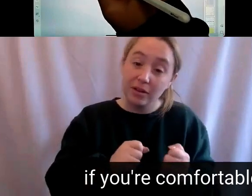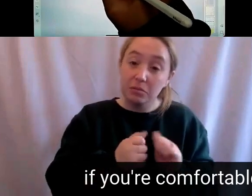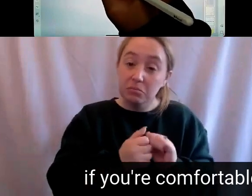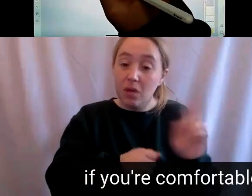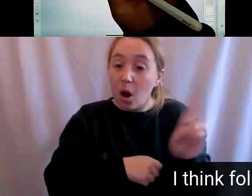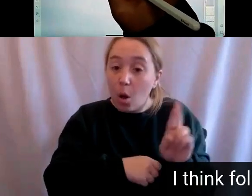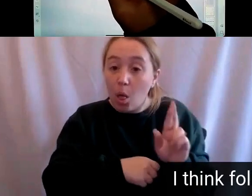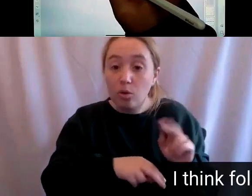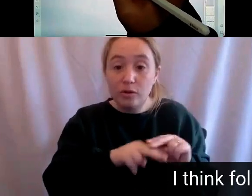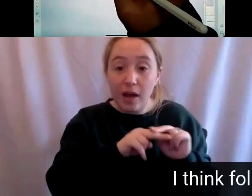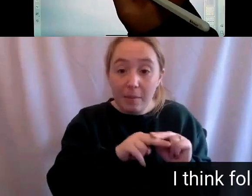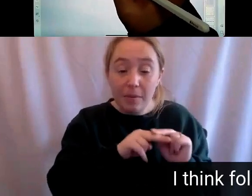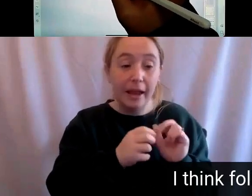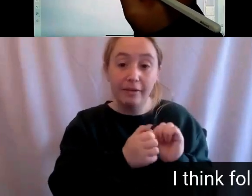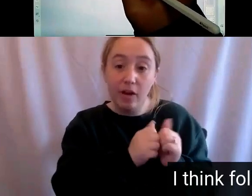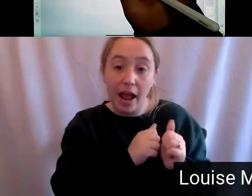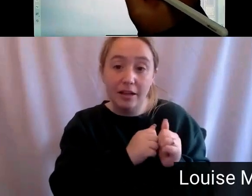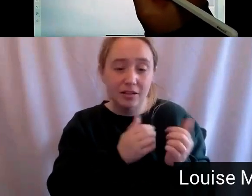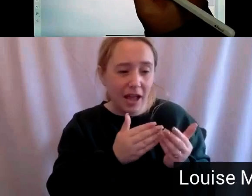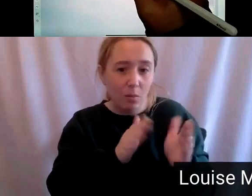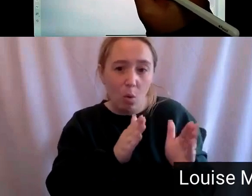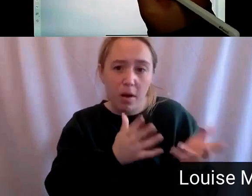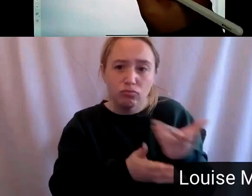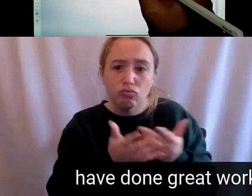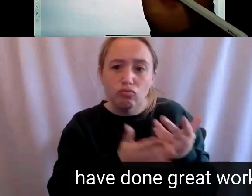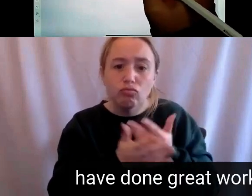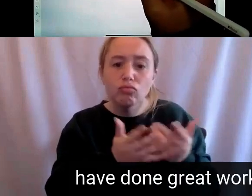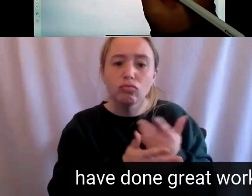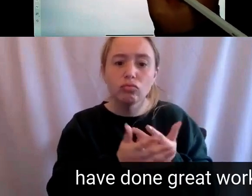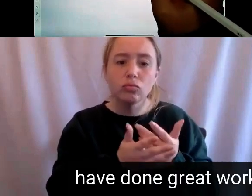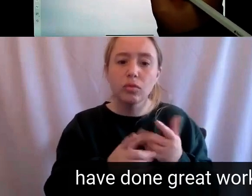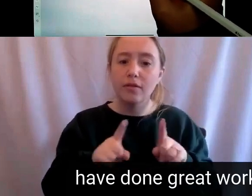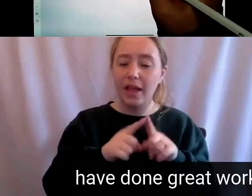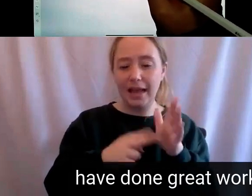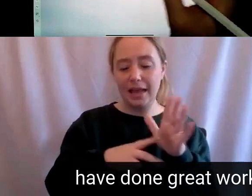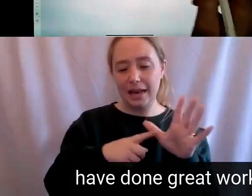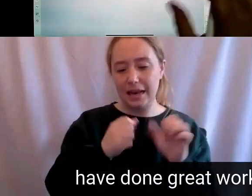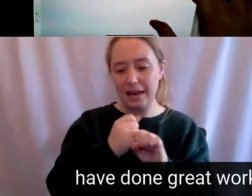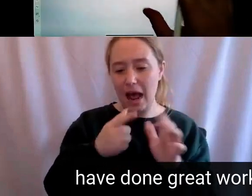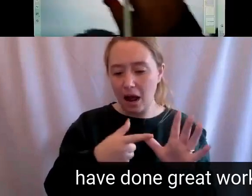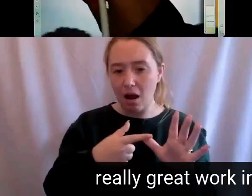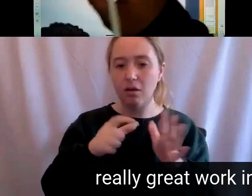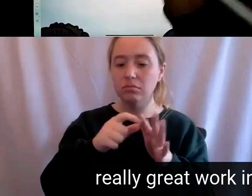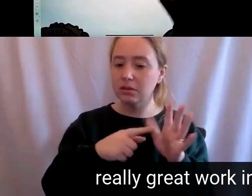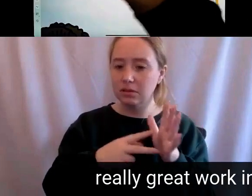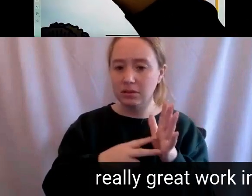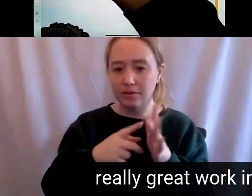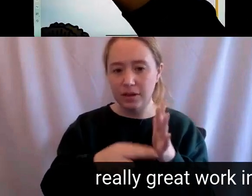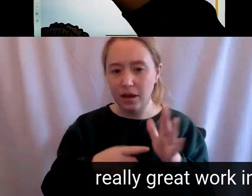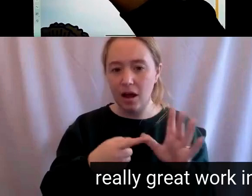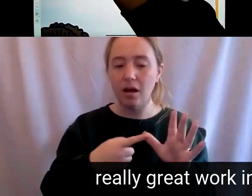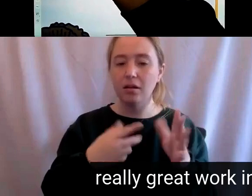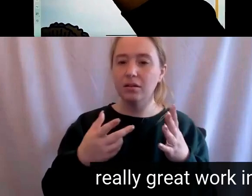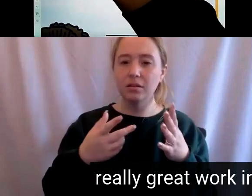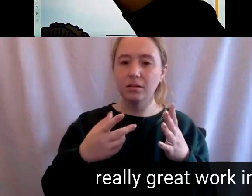important. I think folks like Davina, Louise, Minchin, Naga have done great work in improving awareness,